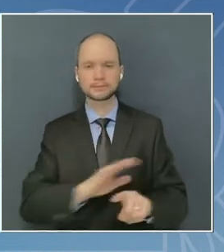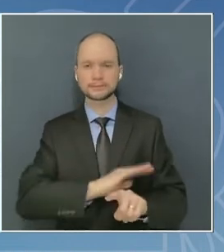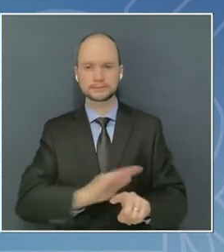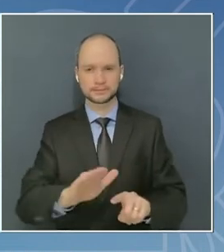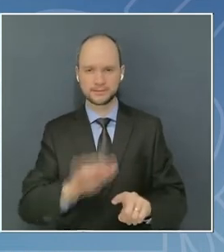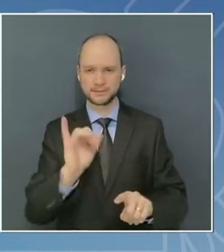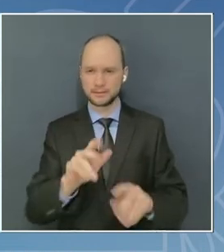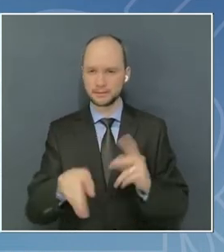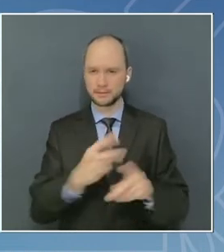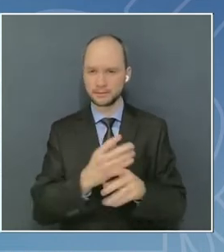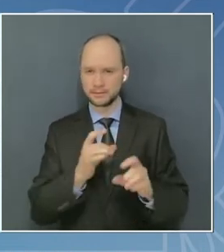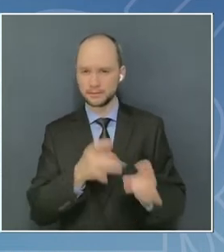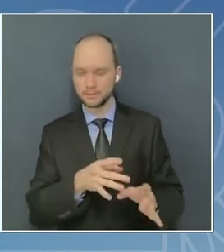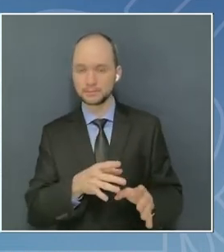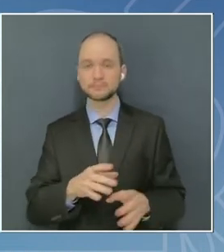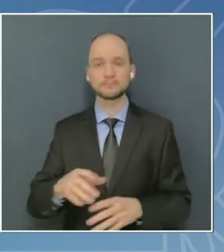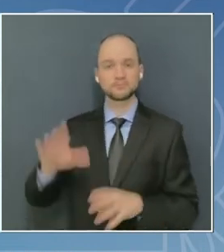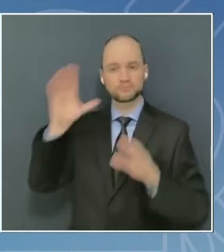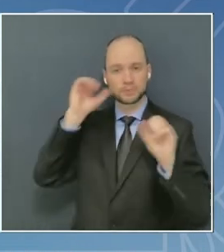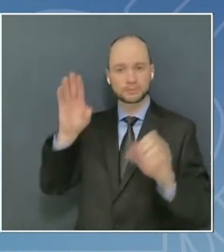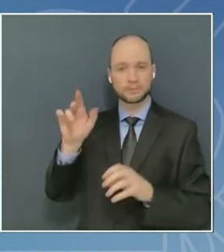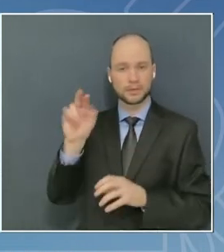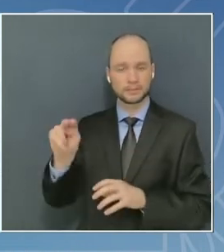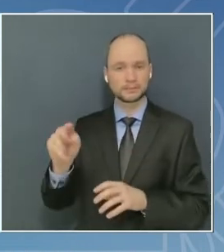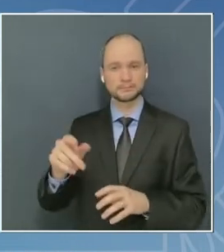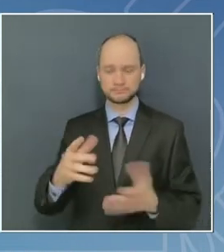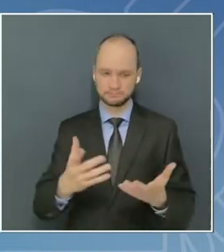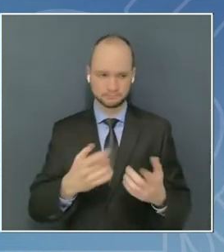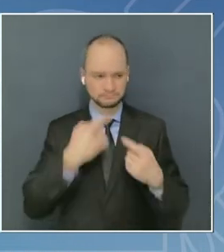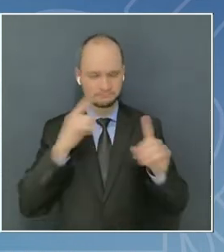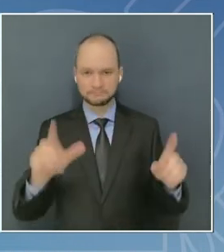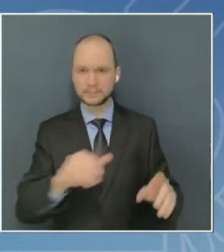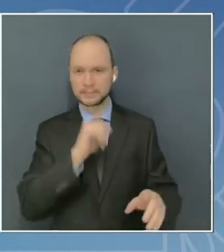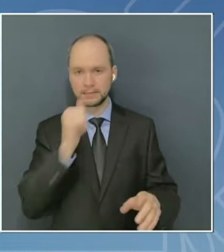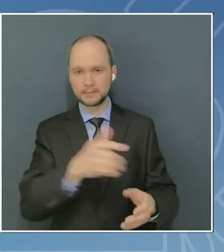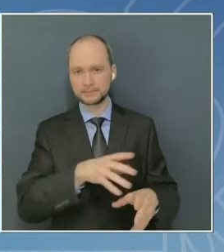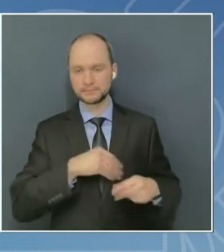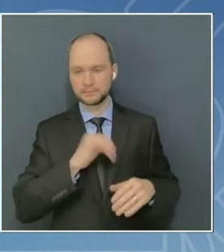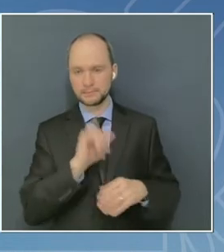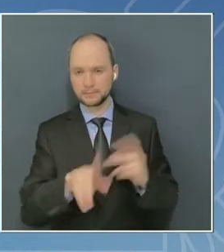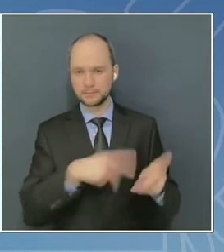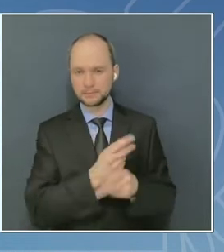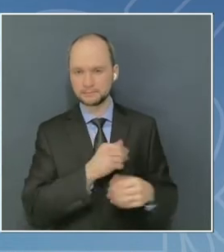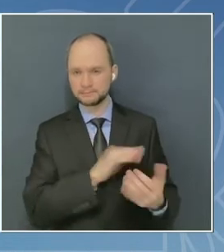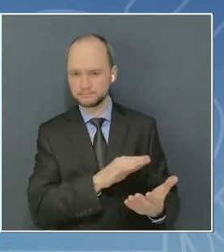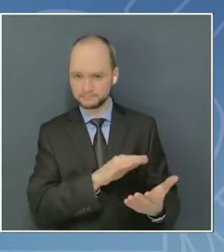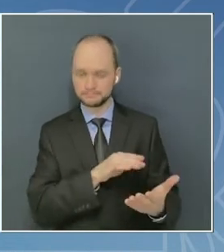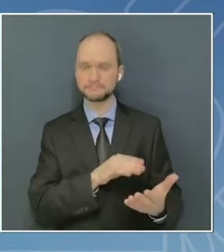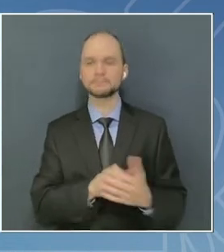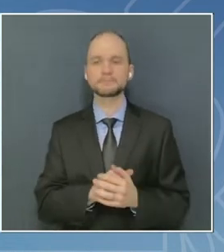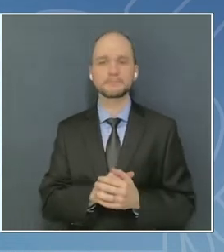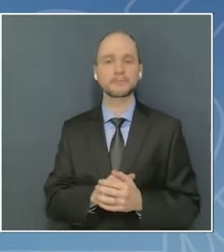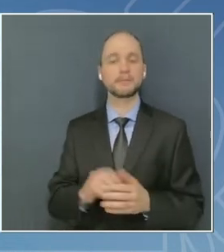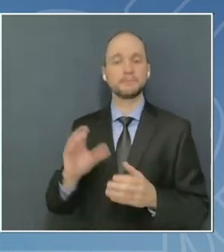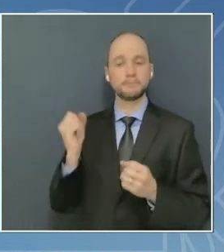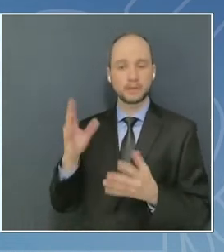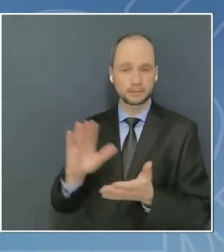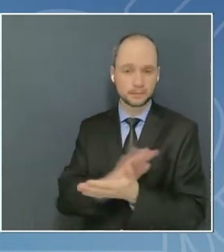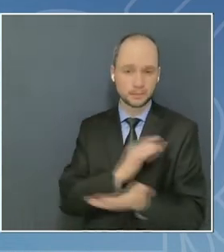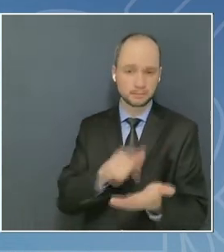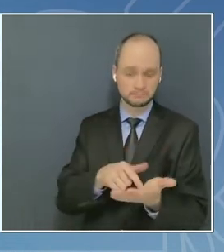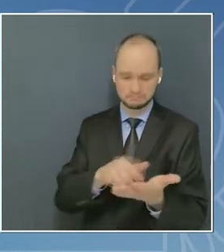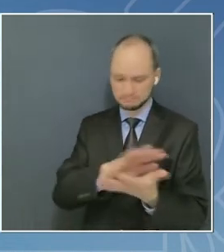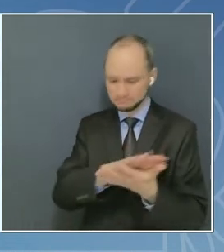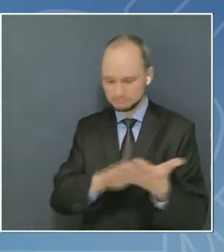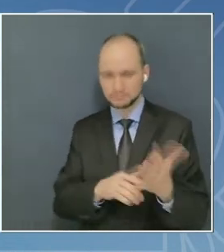to condemn racism, xenophobia, and intolerance against AA and NHPIs in various presidential documents, speeches, and actions. And this